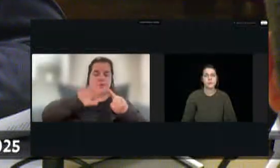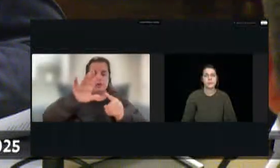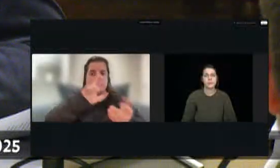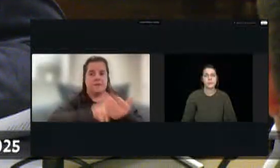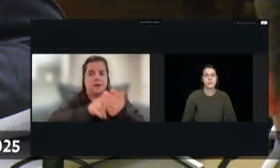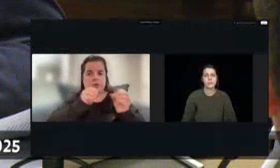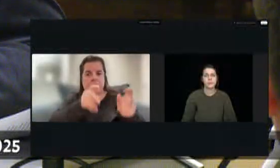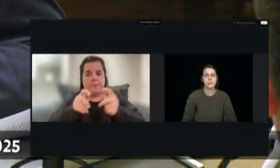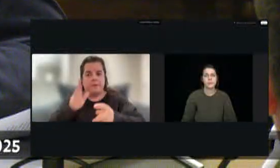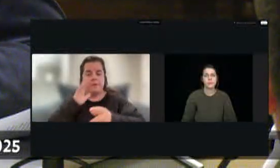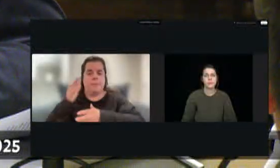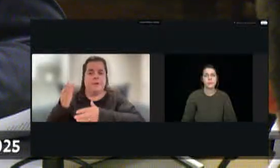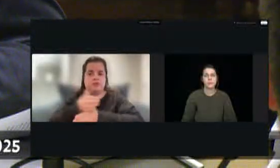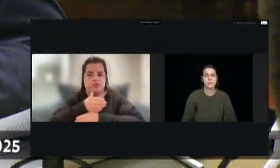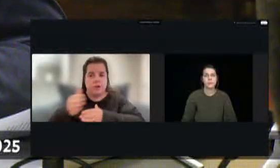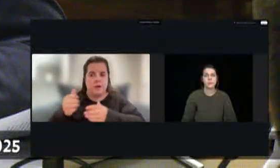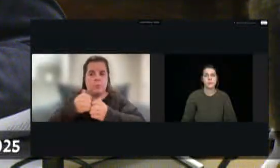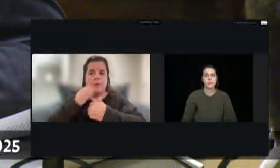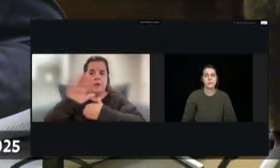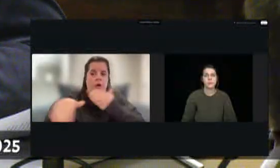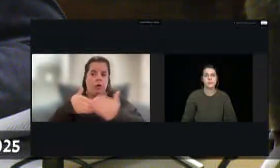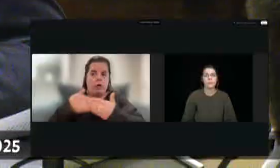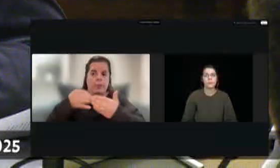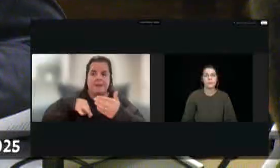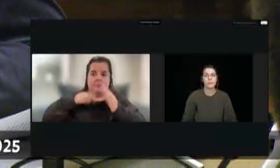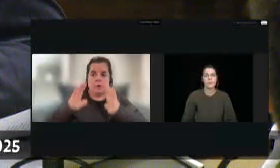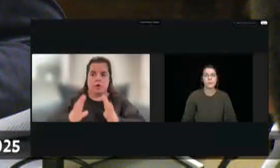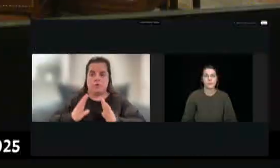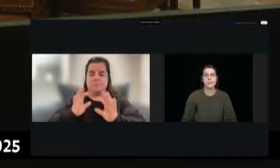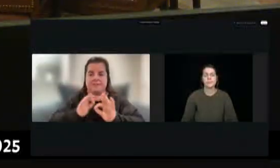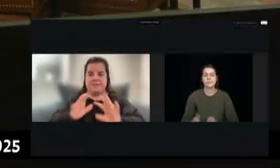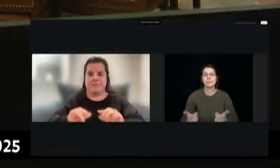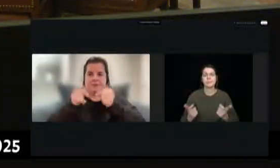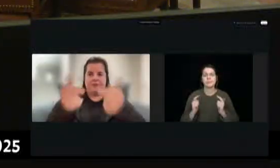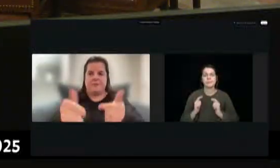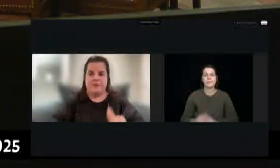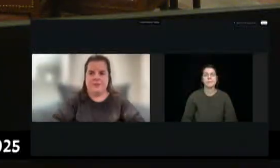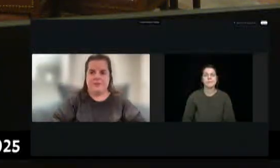are shared with all Pittsburghers. Thank you.